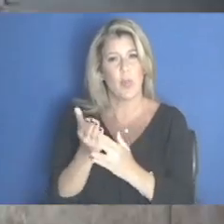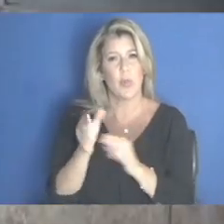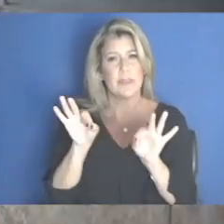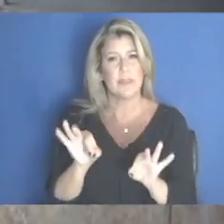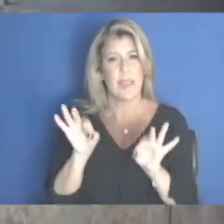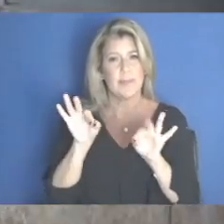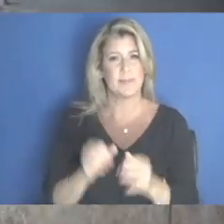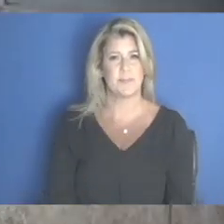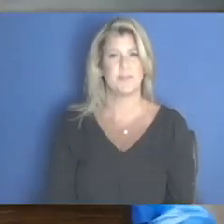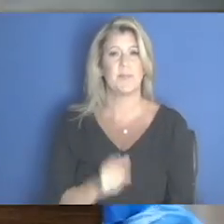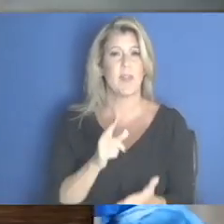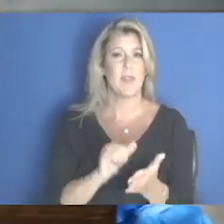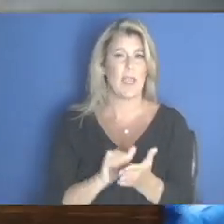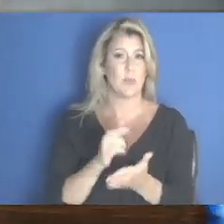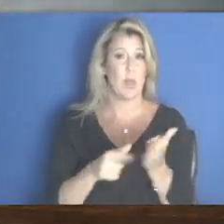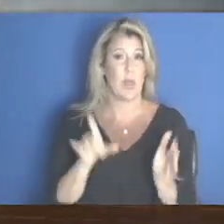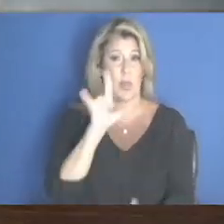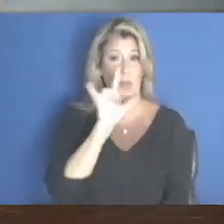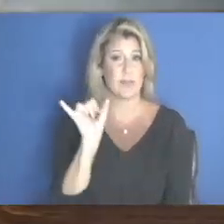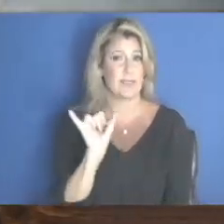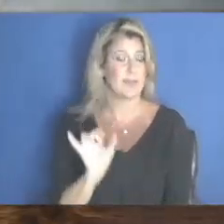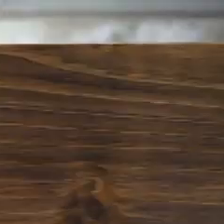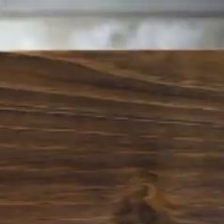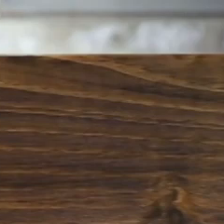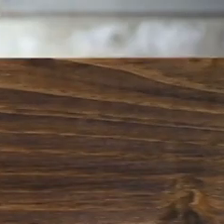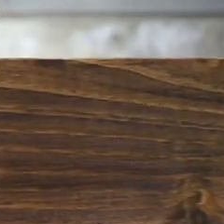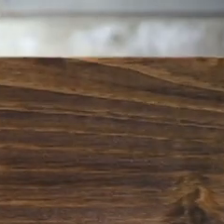And here is how it looks.